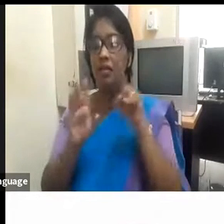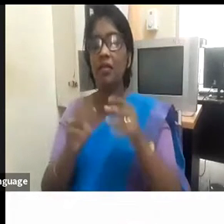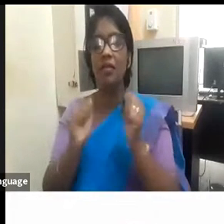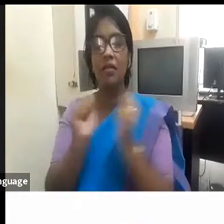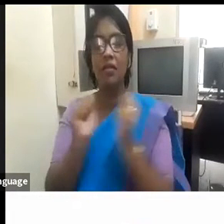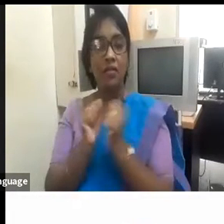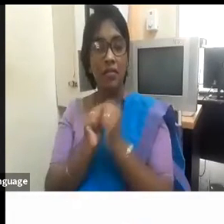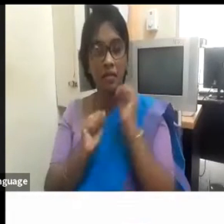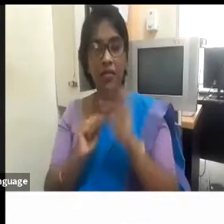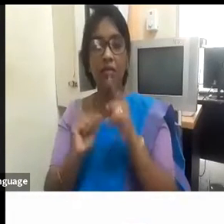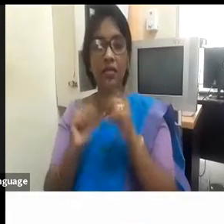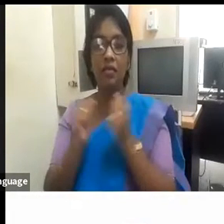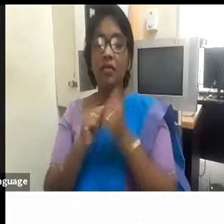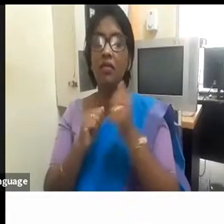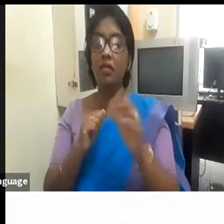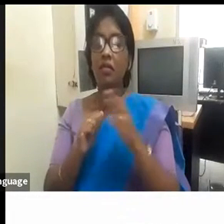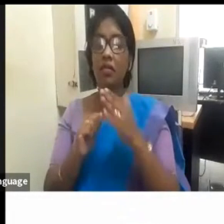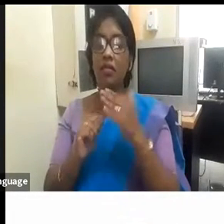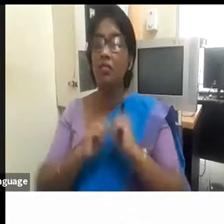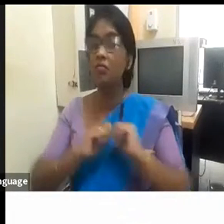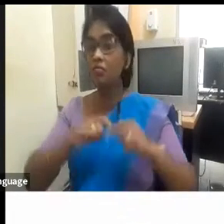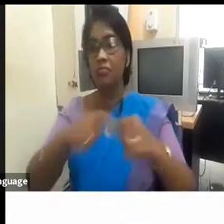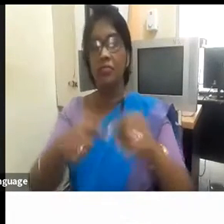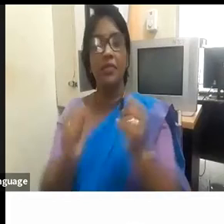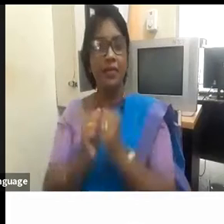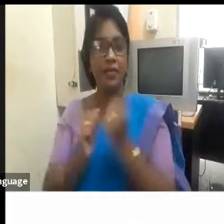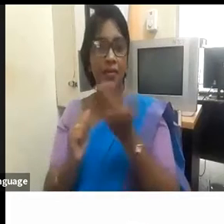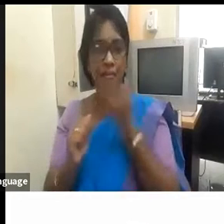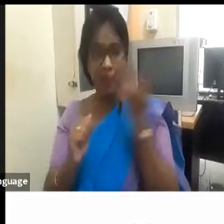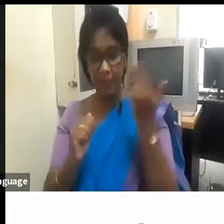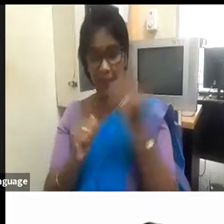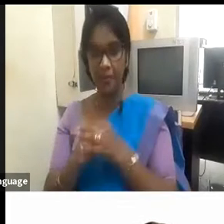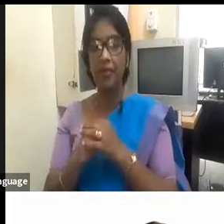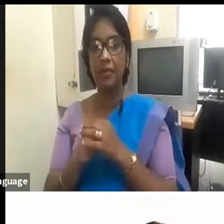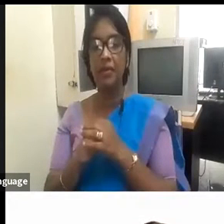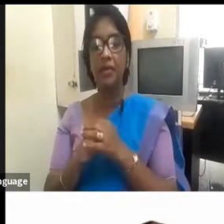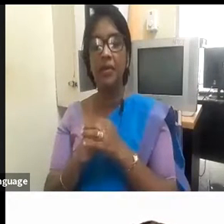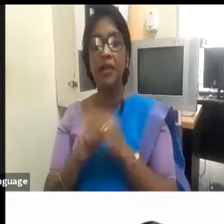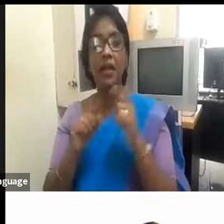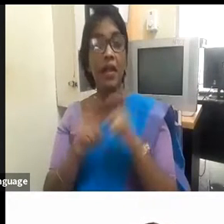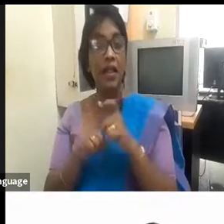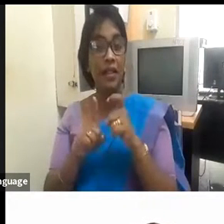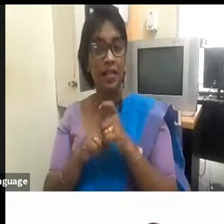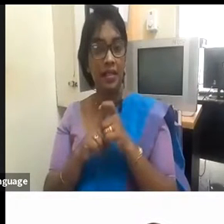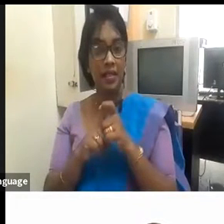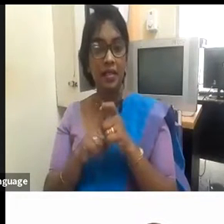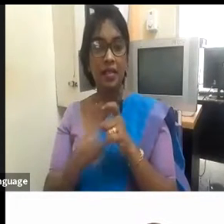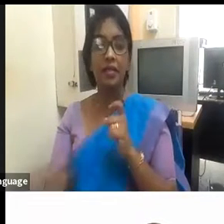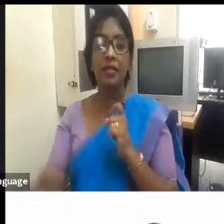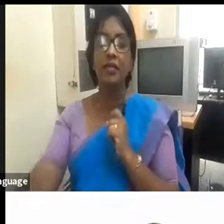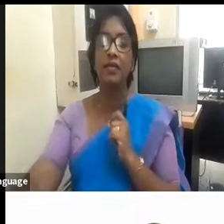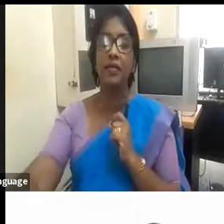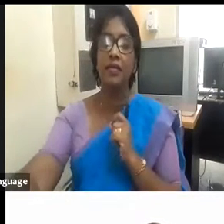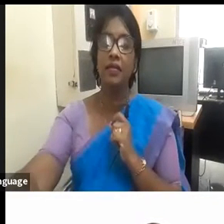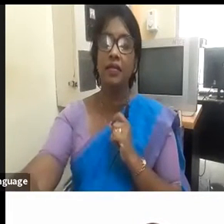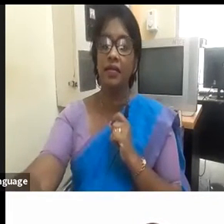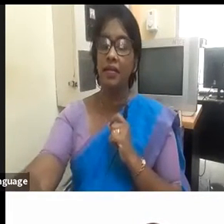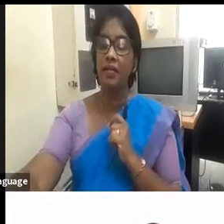skills. If I move on to Dilrukshi on specific points related to DIMO